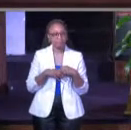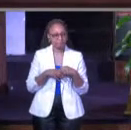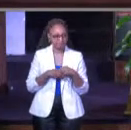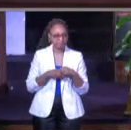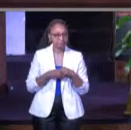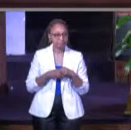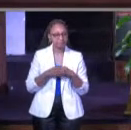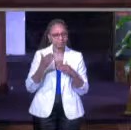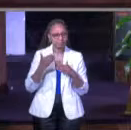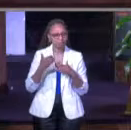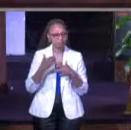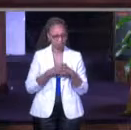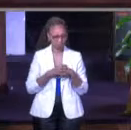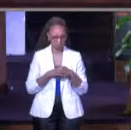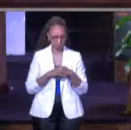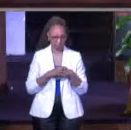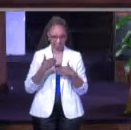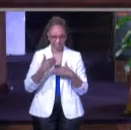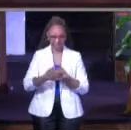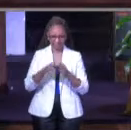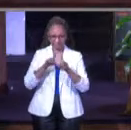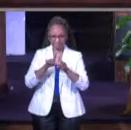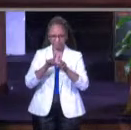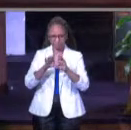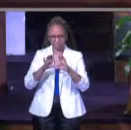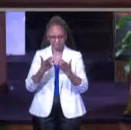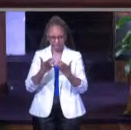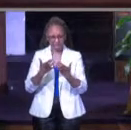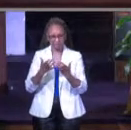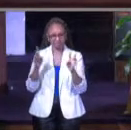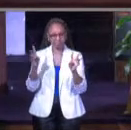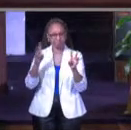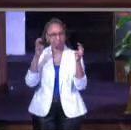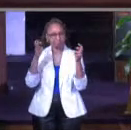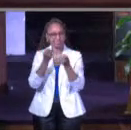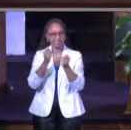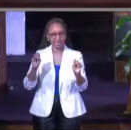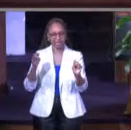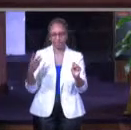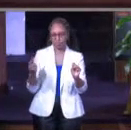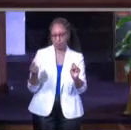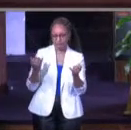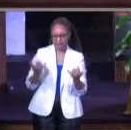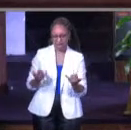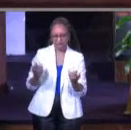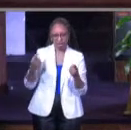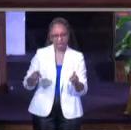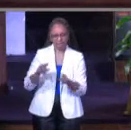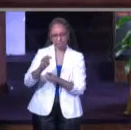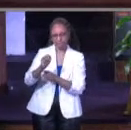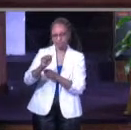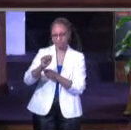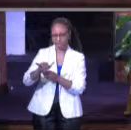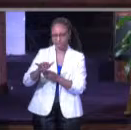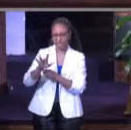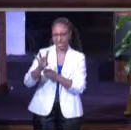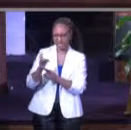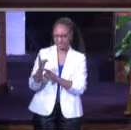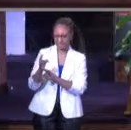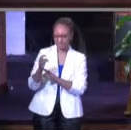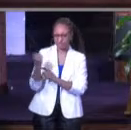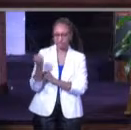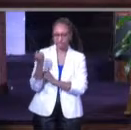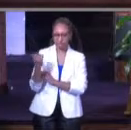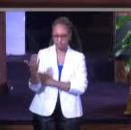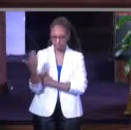And so the next discipleship class, Save What Now, will be May 18th at 9 a.m. May 18th, Saturday